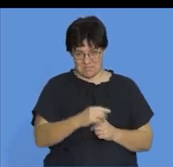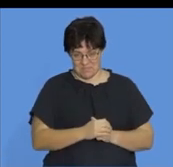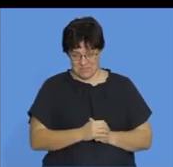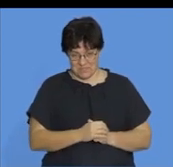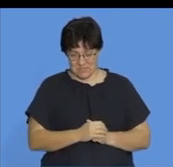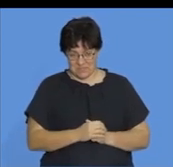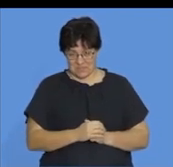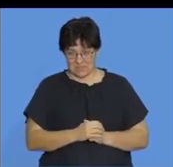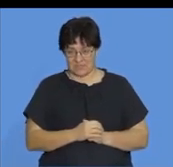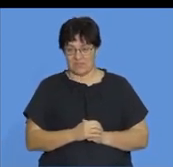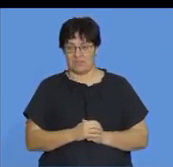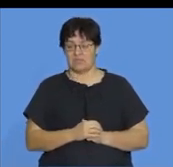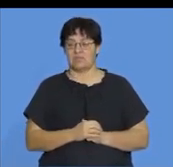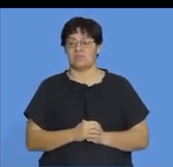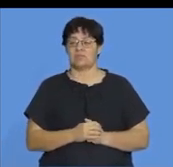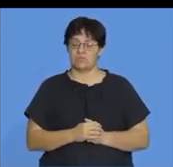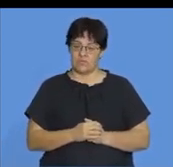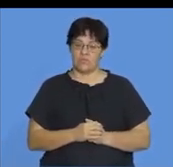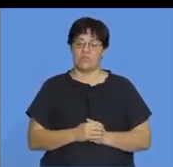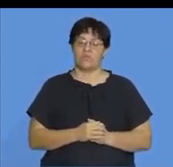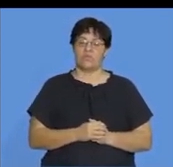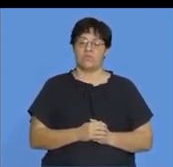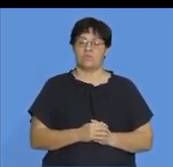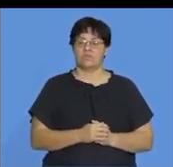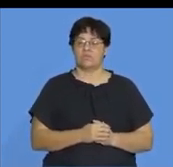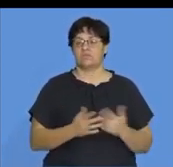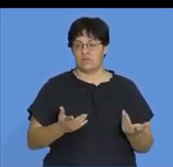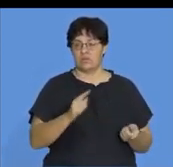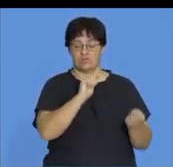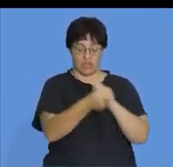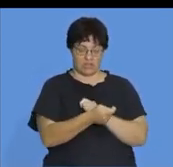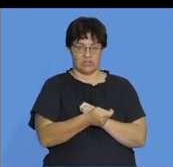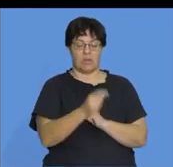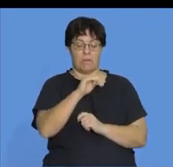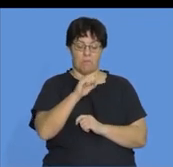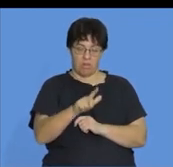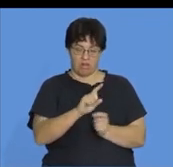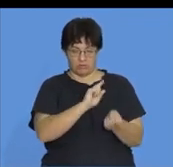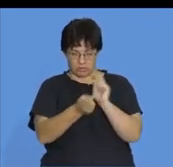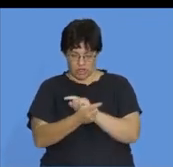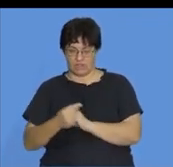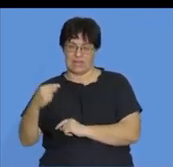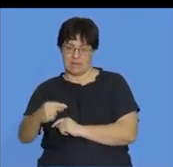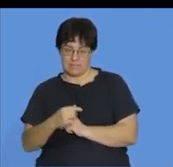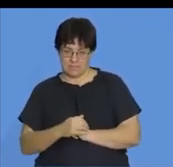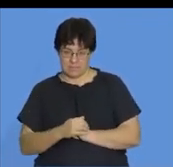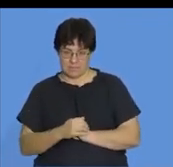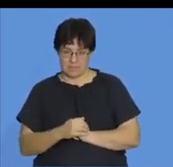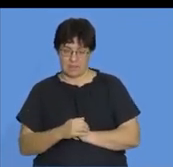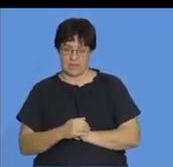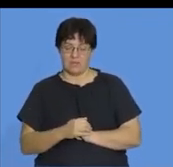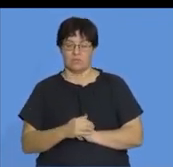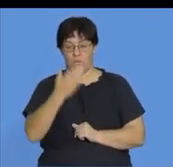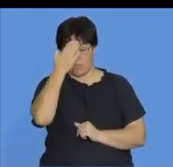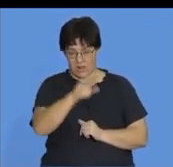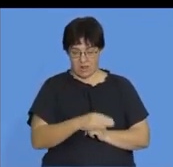quantity? The mass unreacted, okay? So mass that is unreacted will change these moles back to the